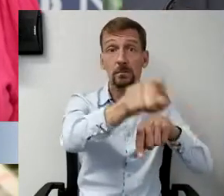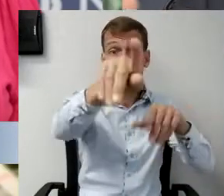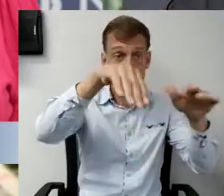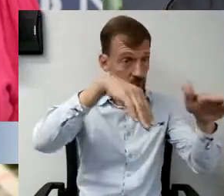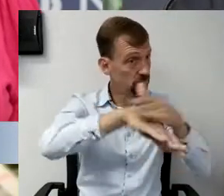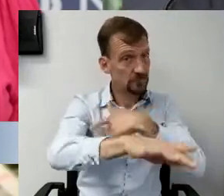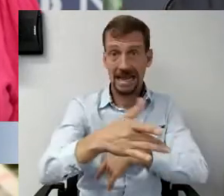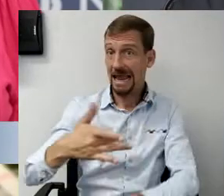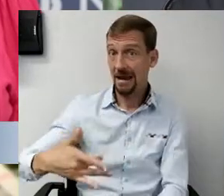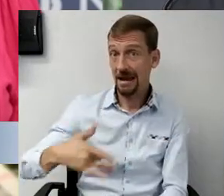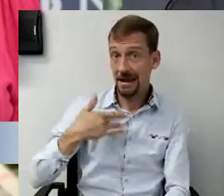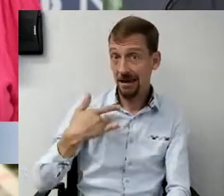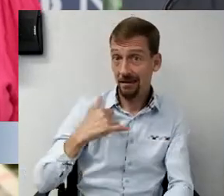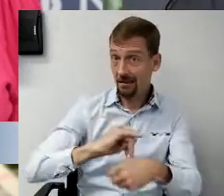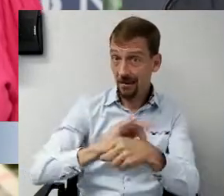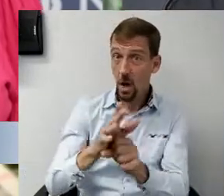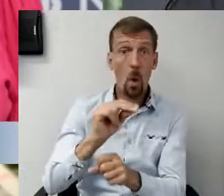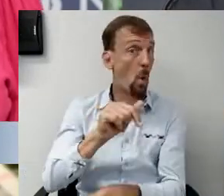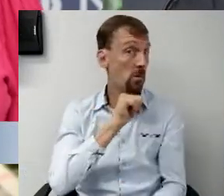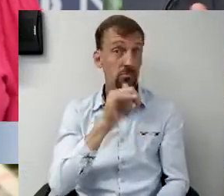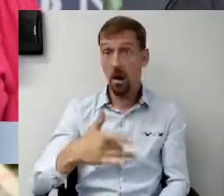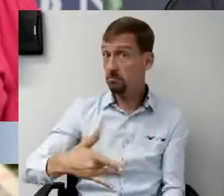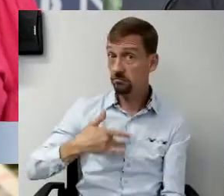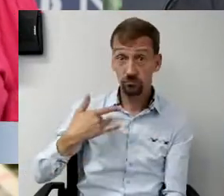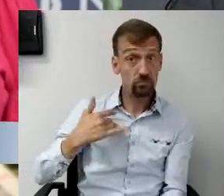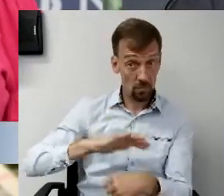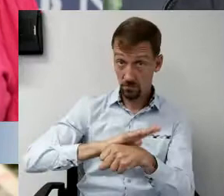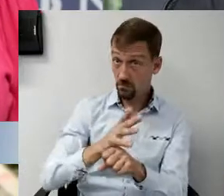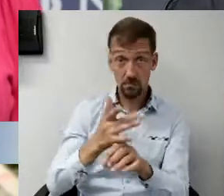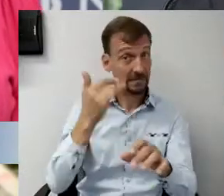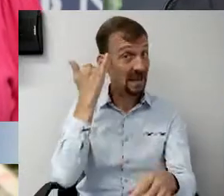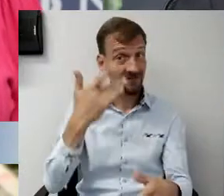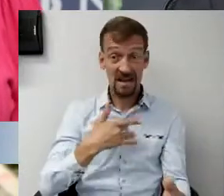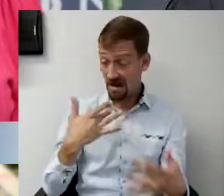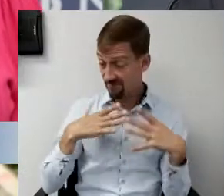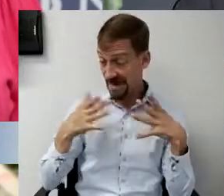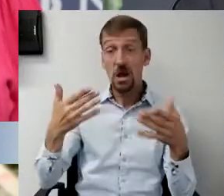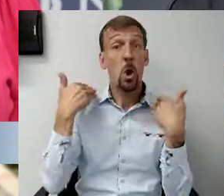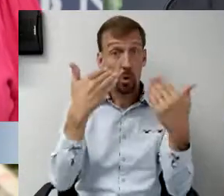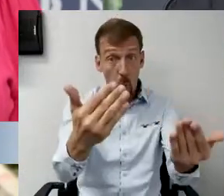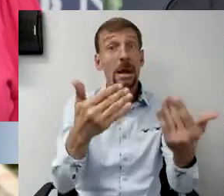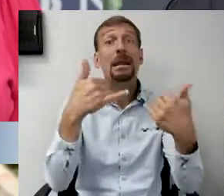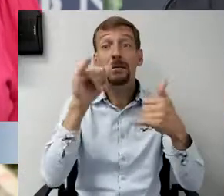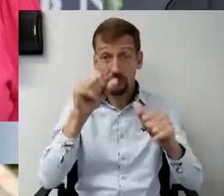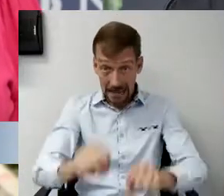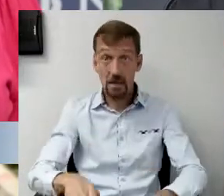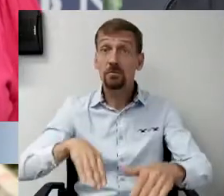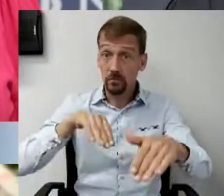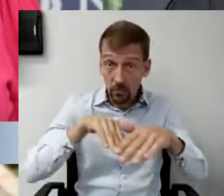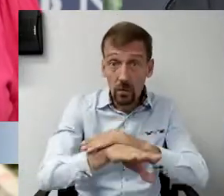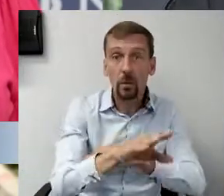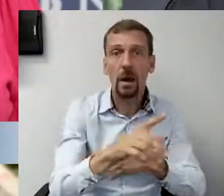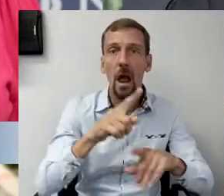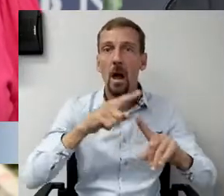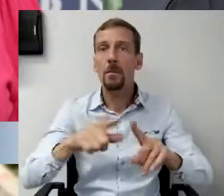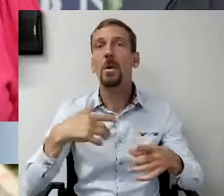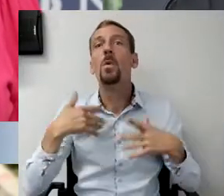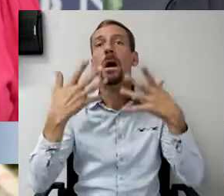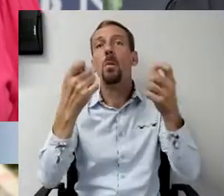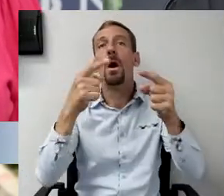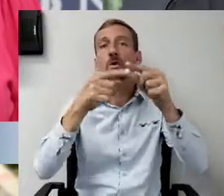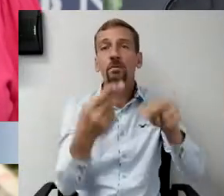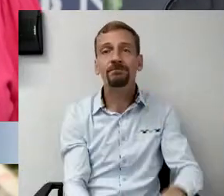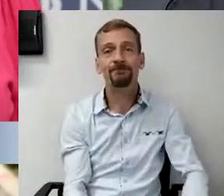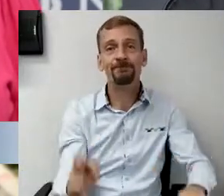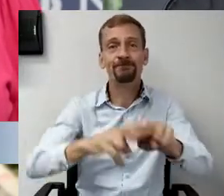or asymptomatic can now go to these sites. We want to significantly increase testing